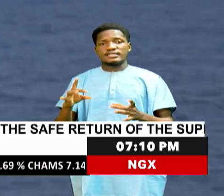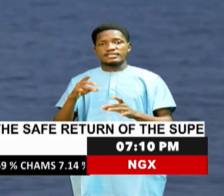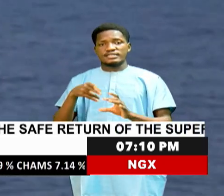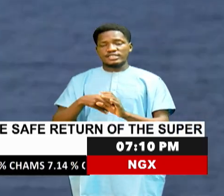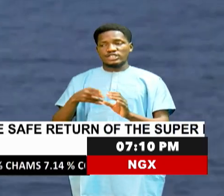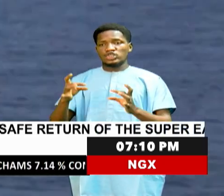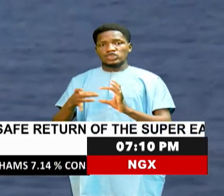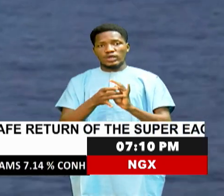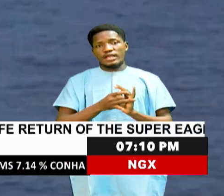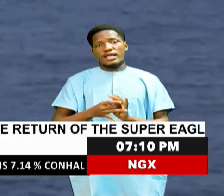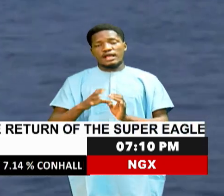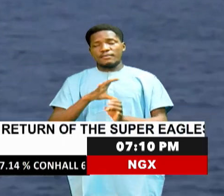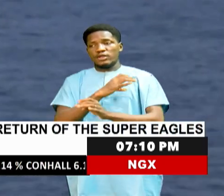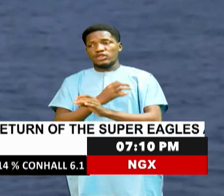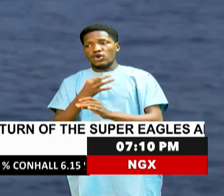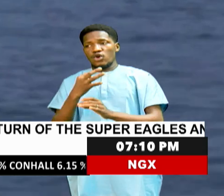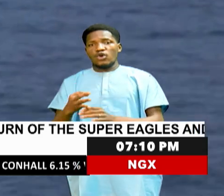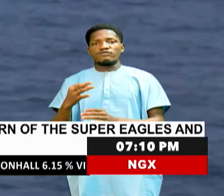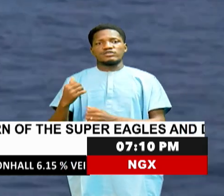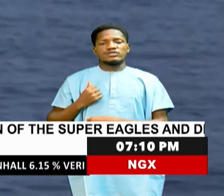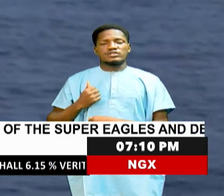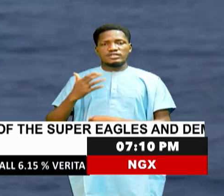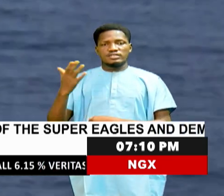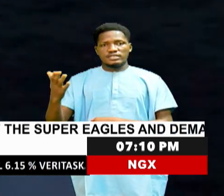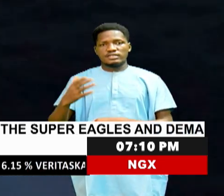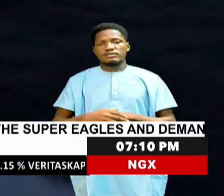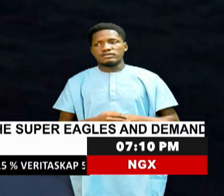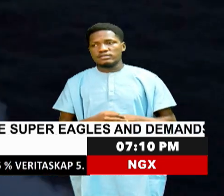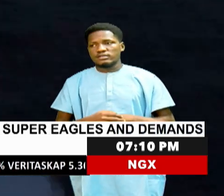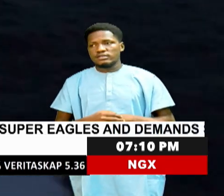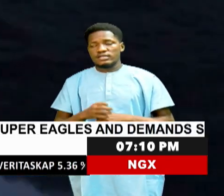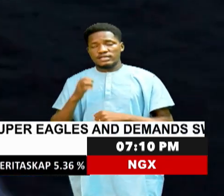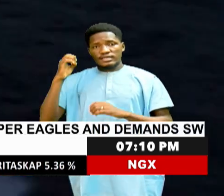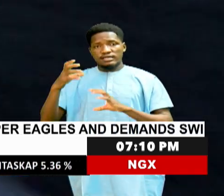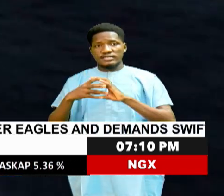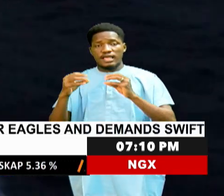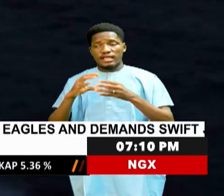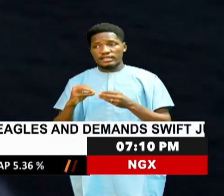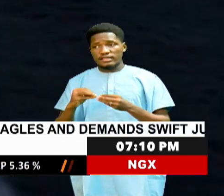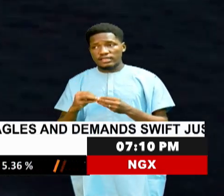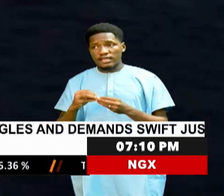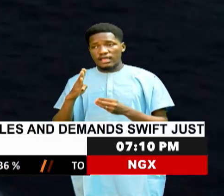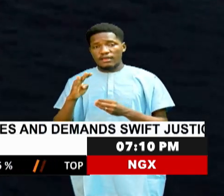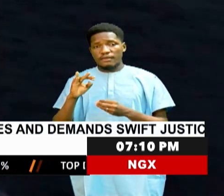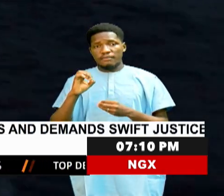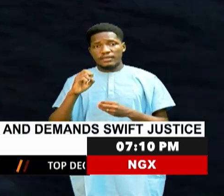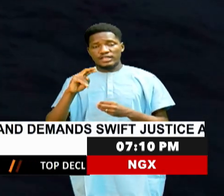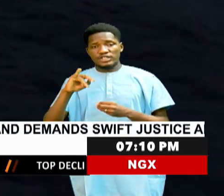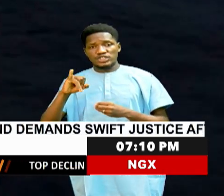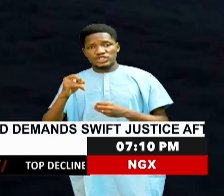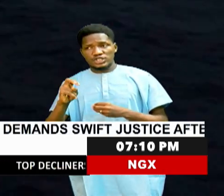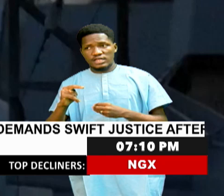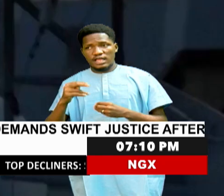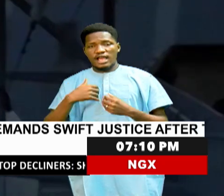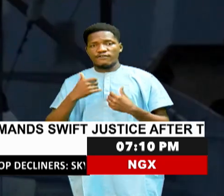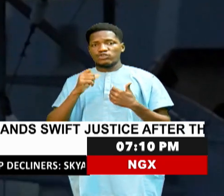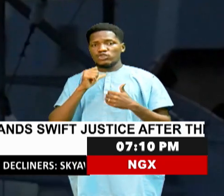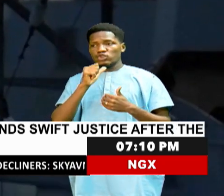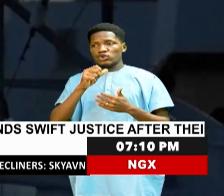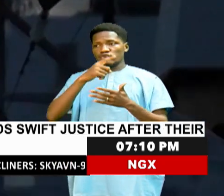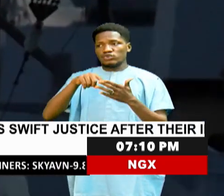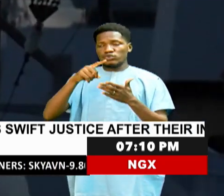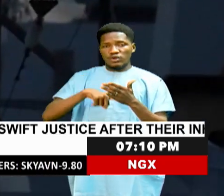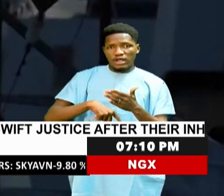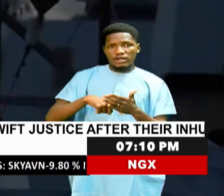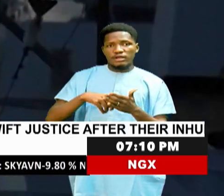its troops, military spokesperson Captain Li Ji said in a statement. Beijing has not ruled out using force to bring Taiwan